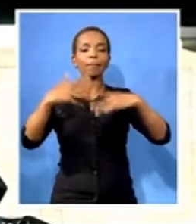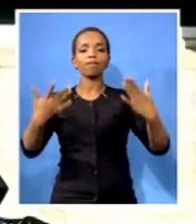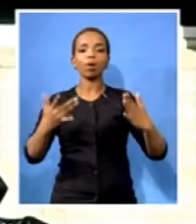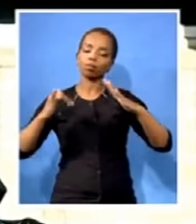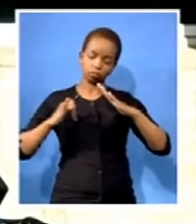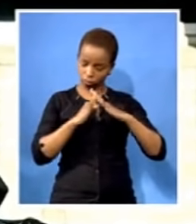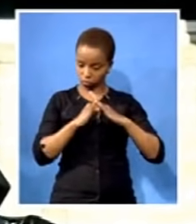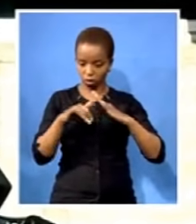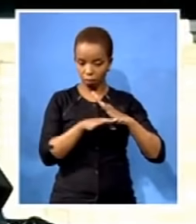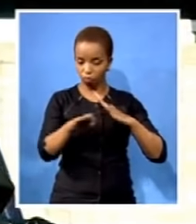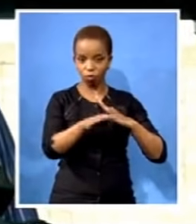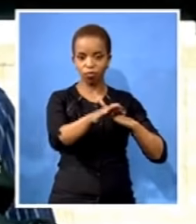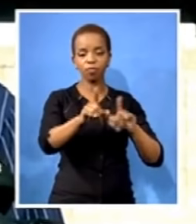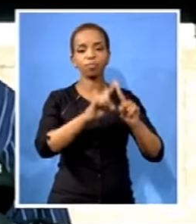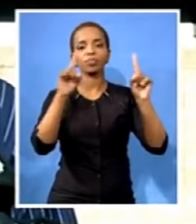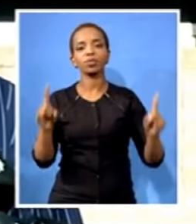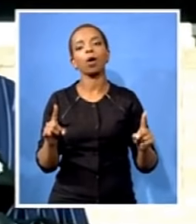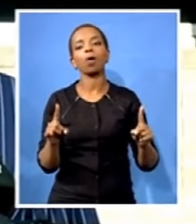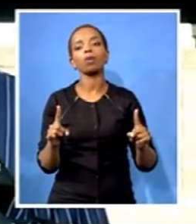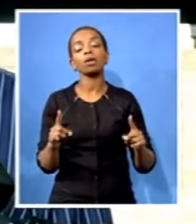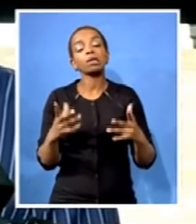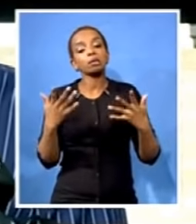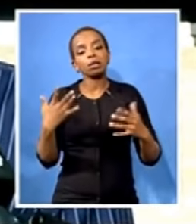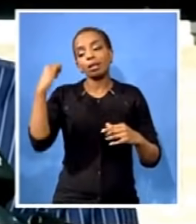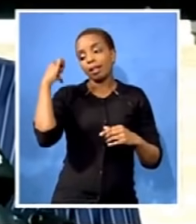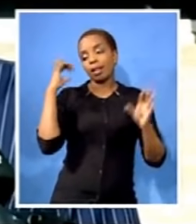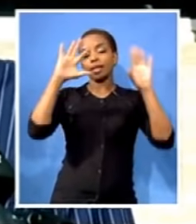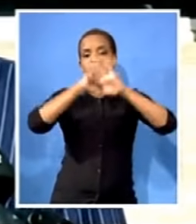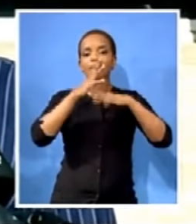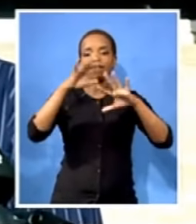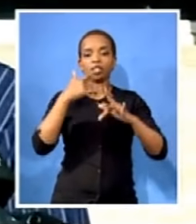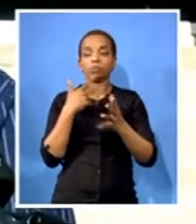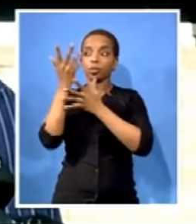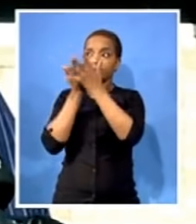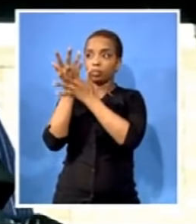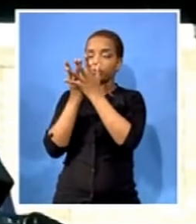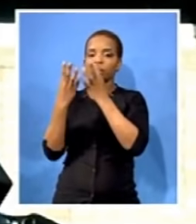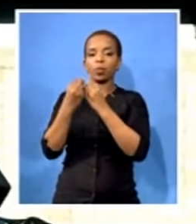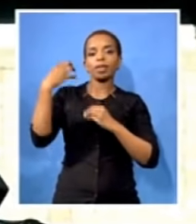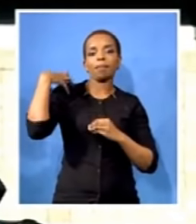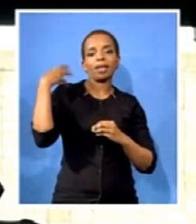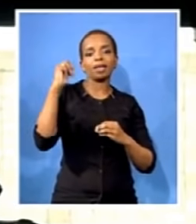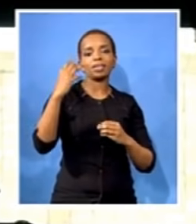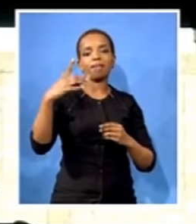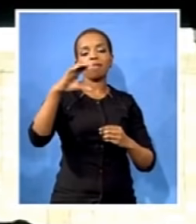with the Minister of Gautrain, Nkosazana Dlamini Zuma, with the Minister of Police,